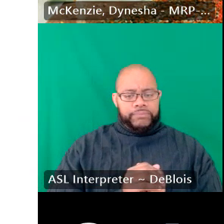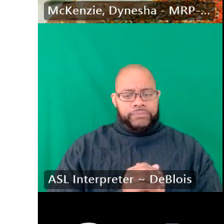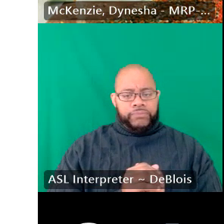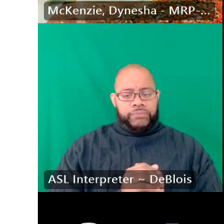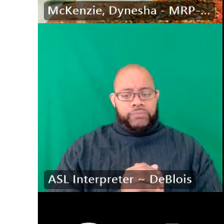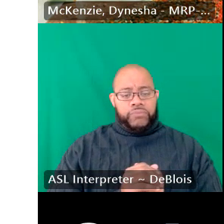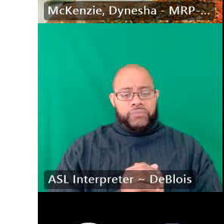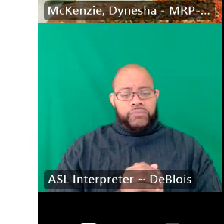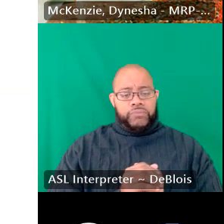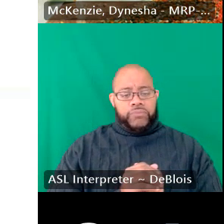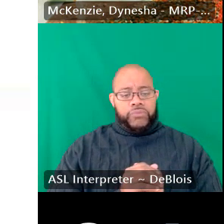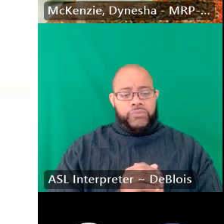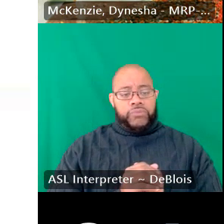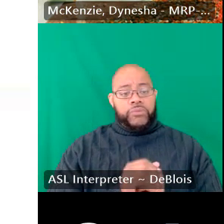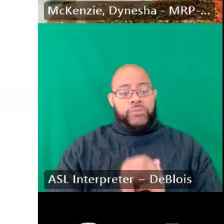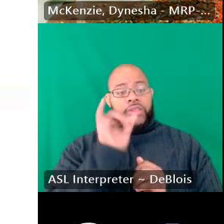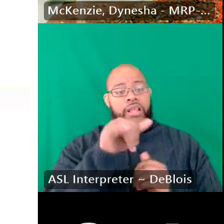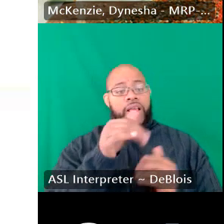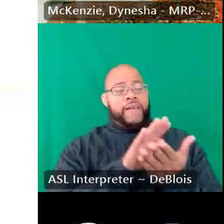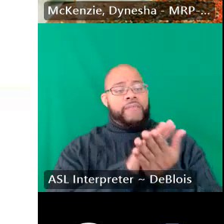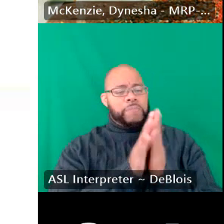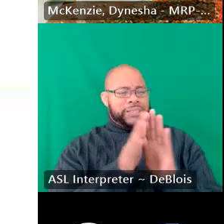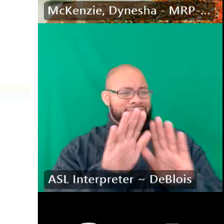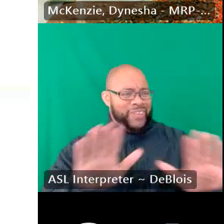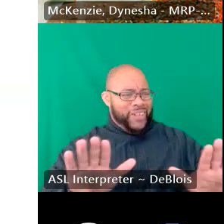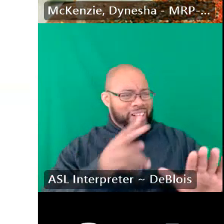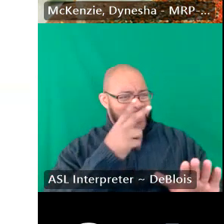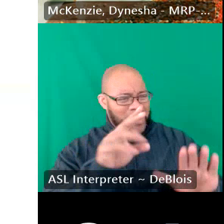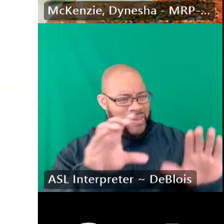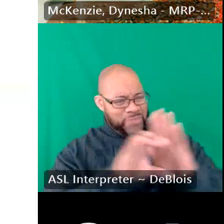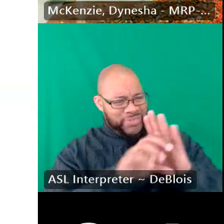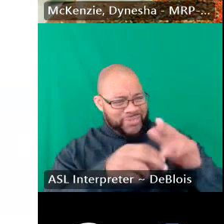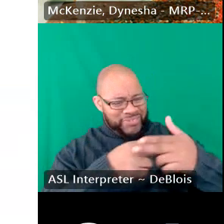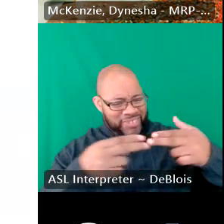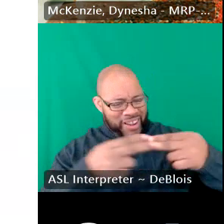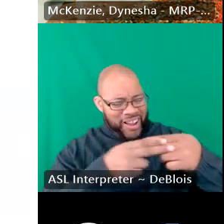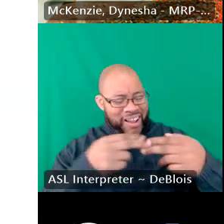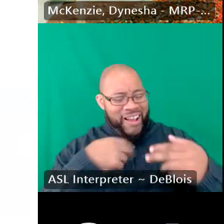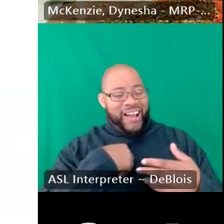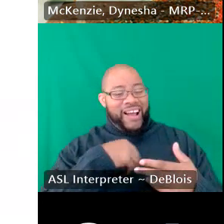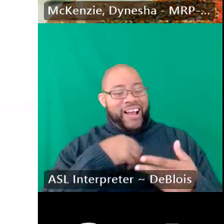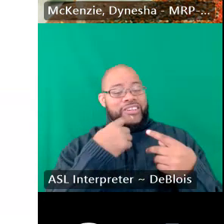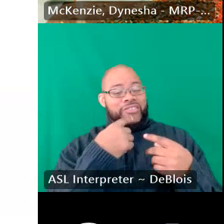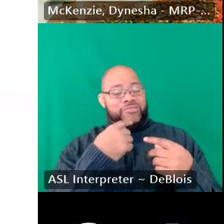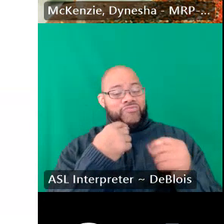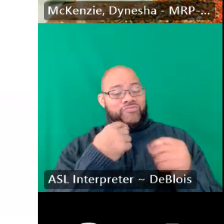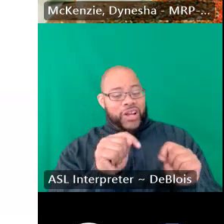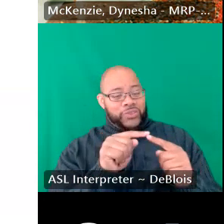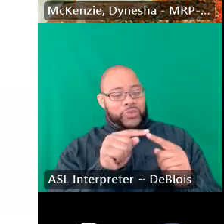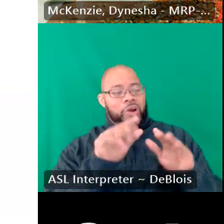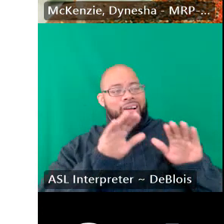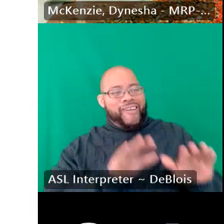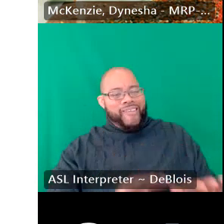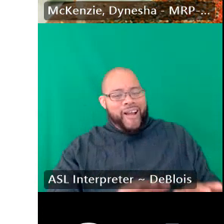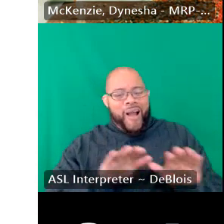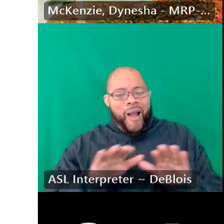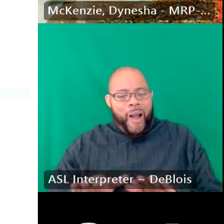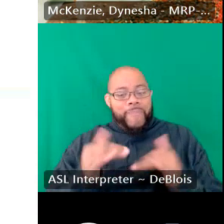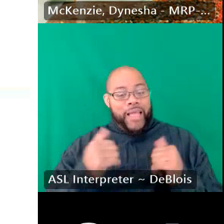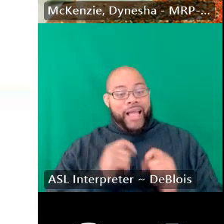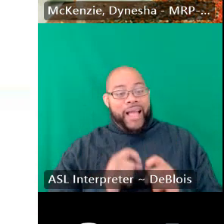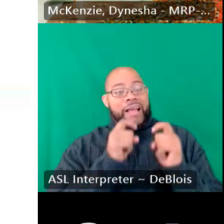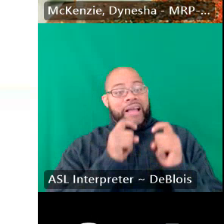So this is a very peaceful photo designed to calm you down now that I have given you